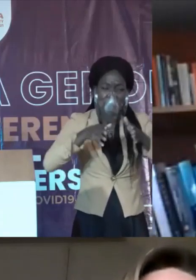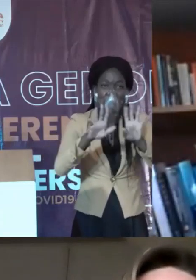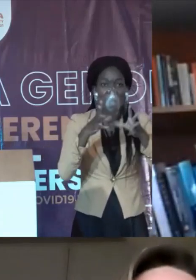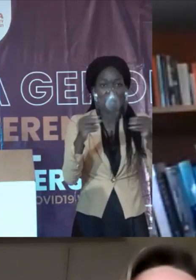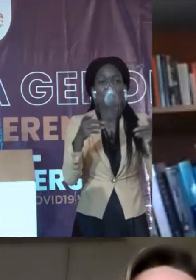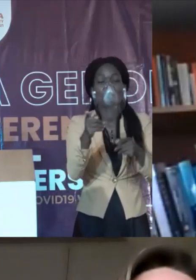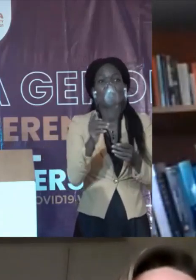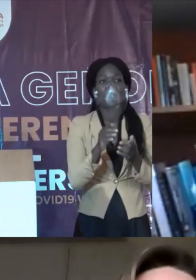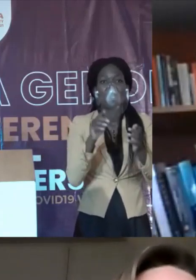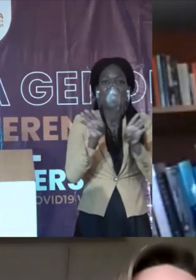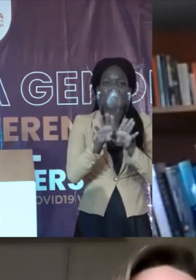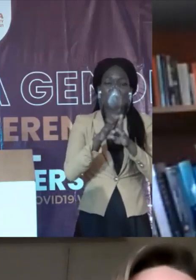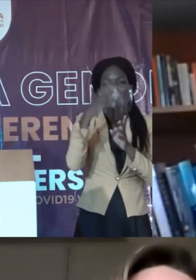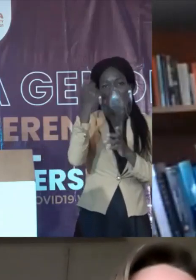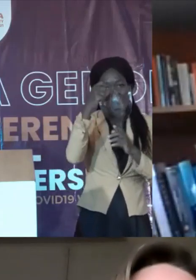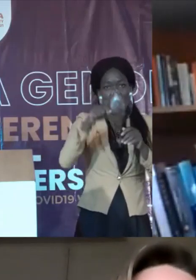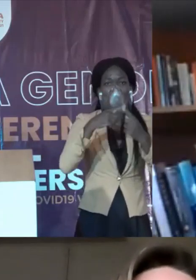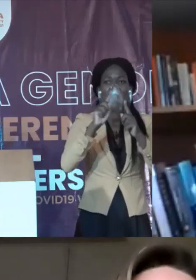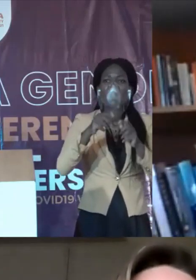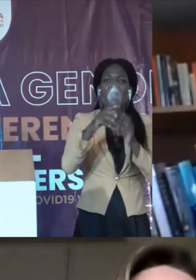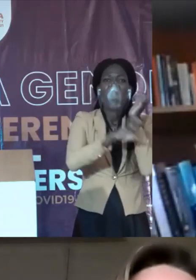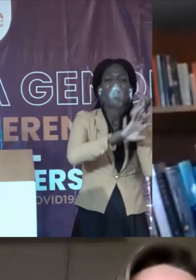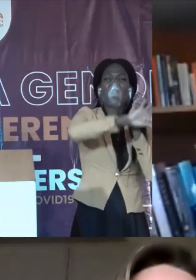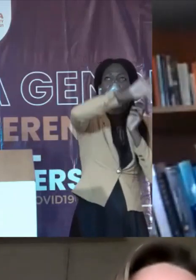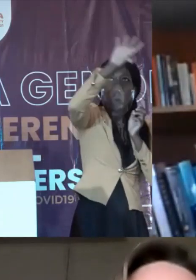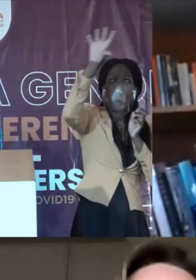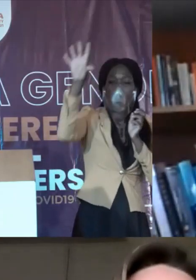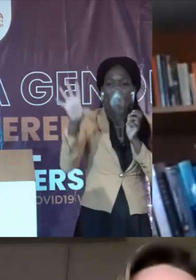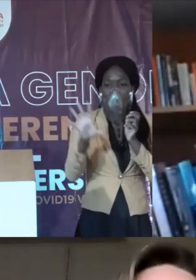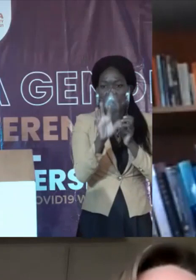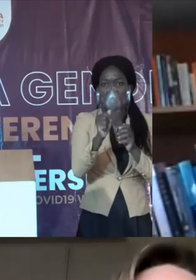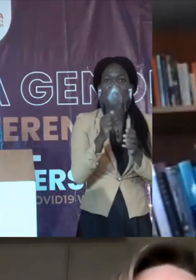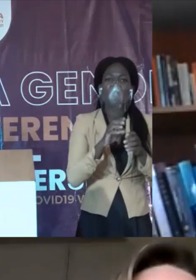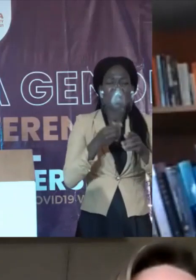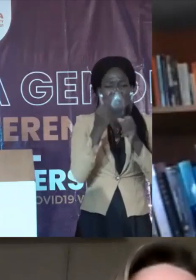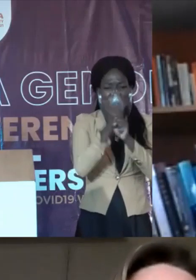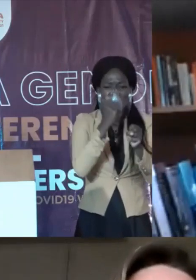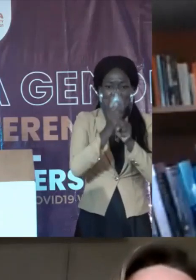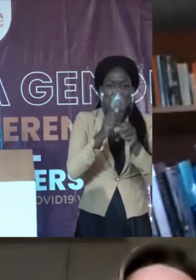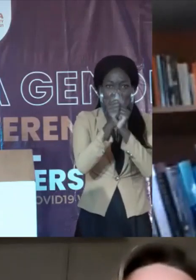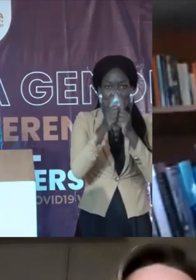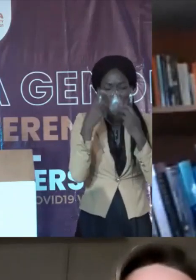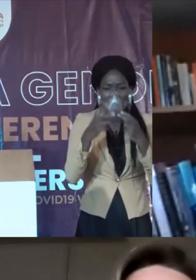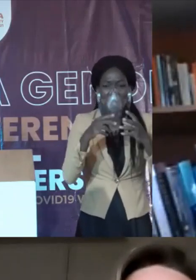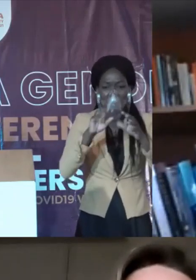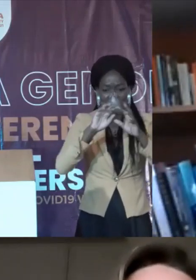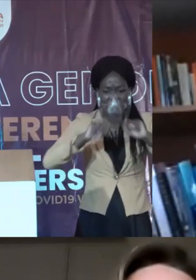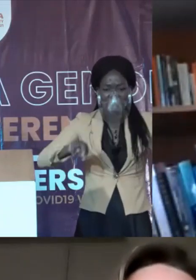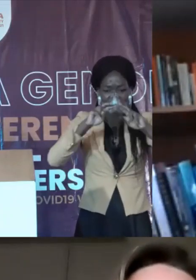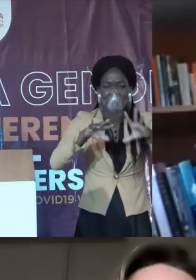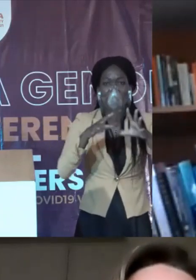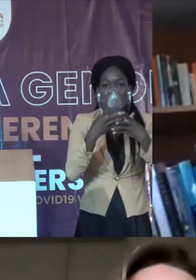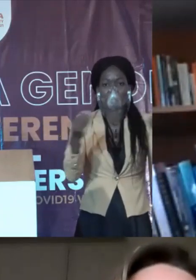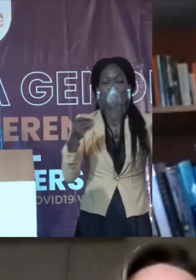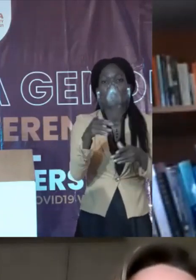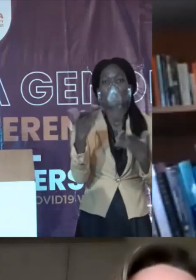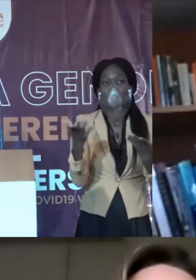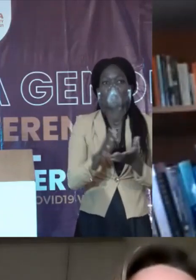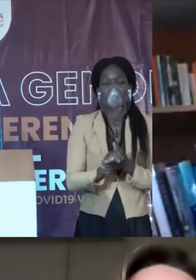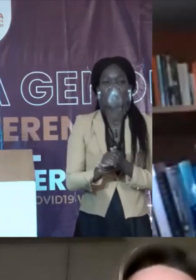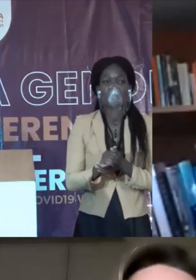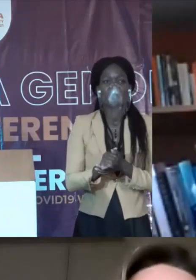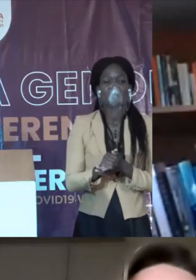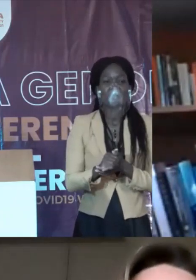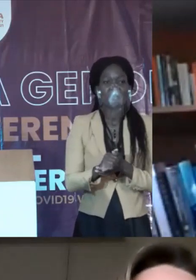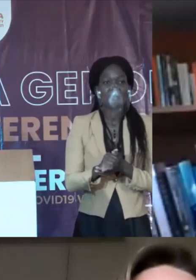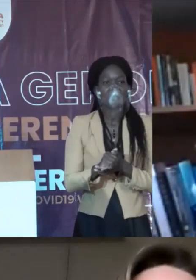to make sure that the world gets back on track with its Paris commitments. But at the most local level, resilience is fundamentally the ability to draw upon